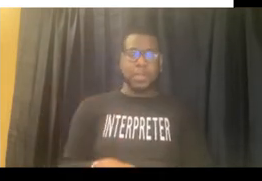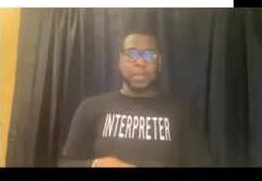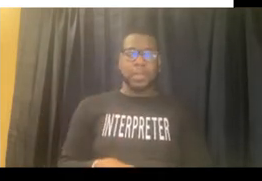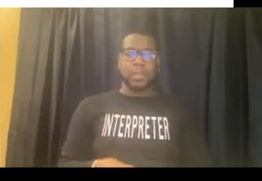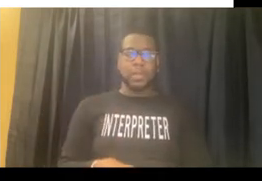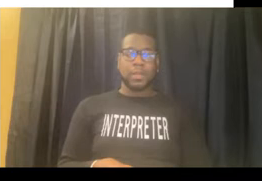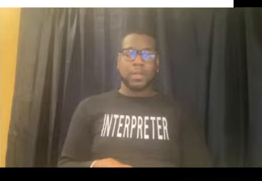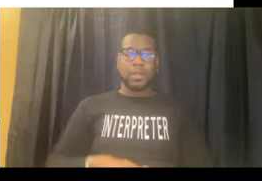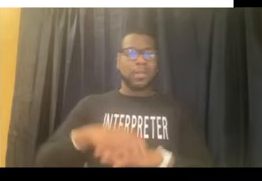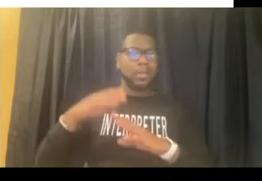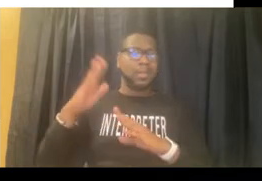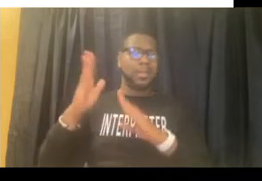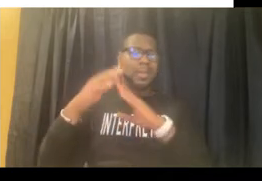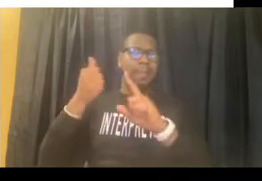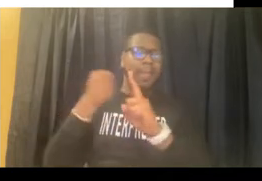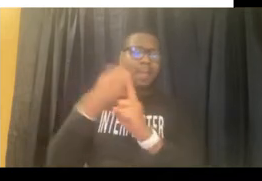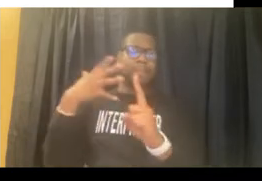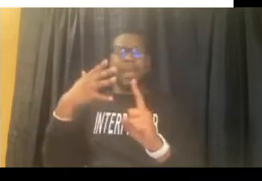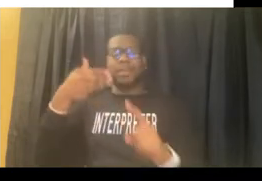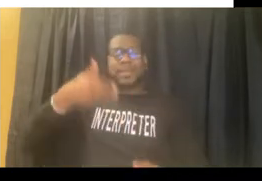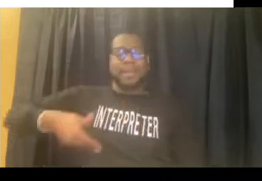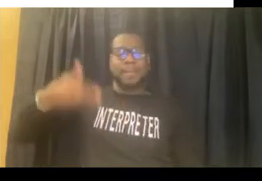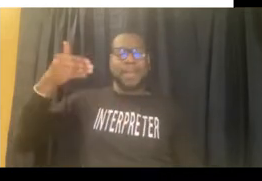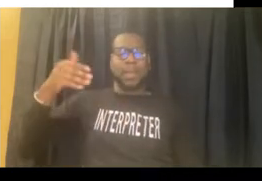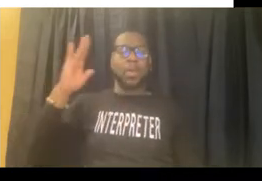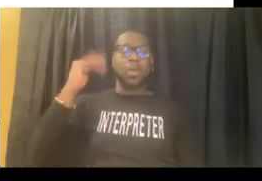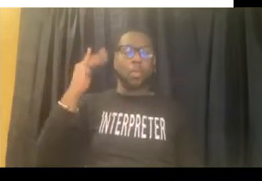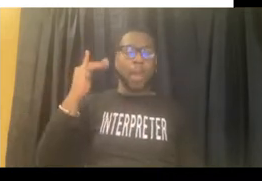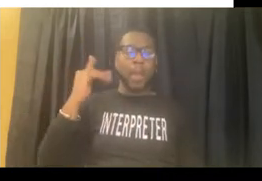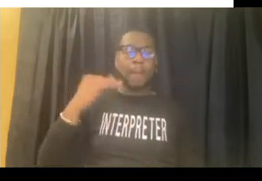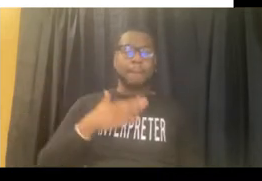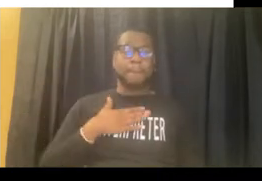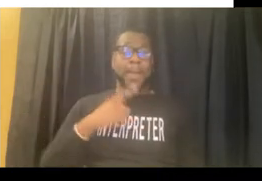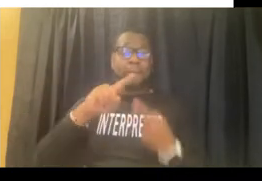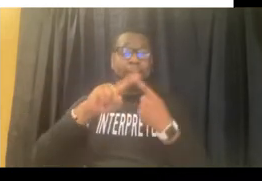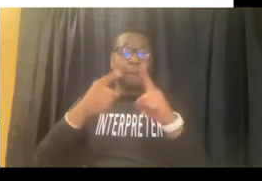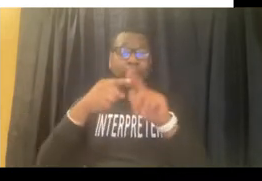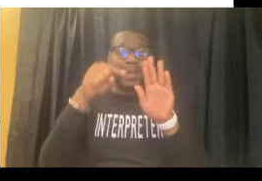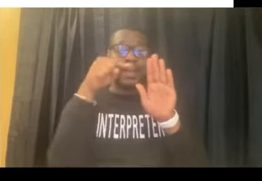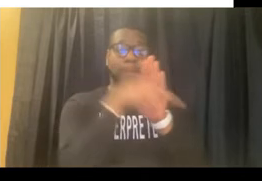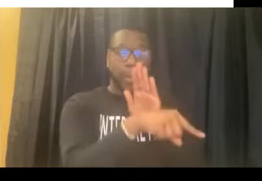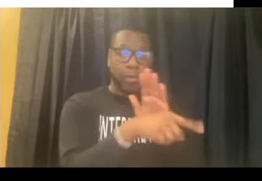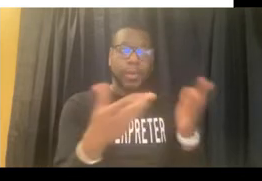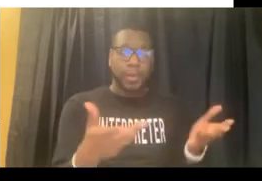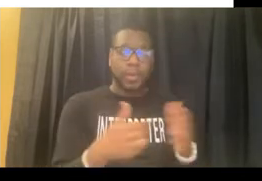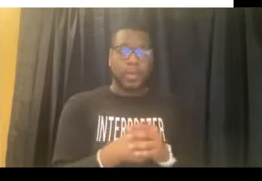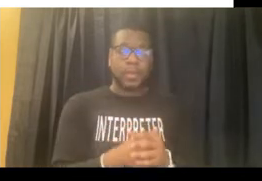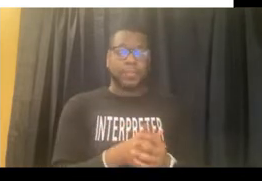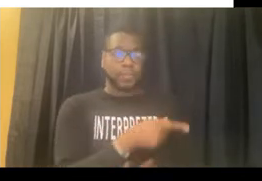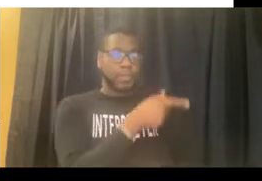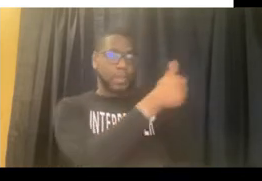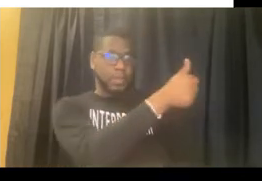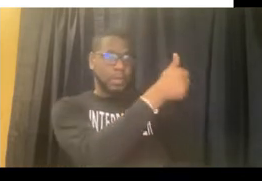very deep to me this past summer when my friend was murdered. And the only reason that her story was brought